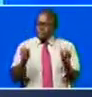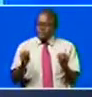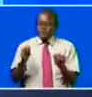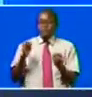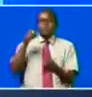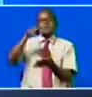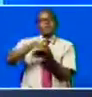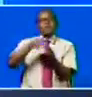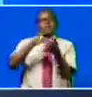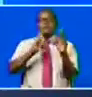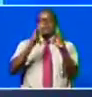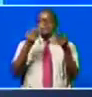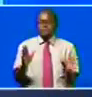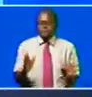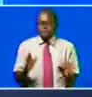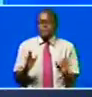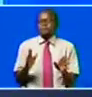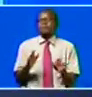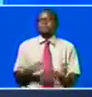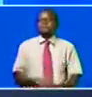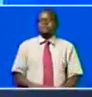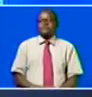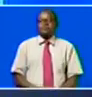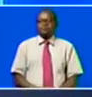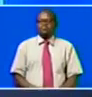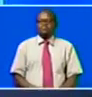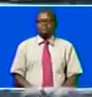have been reported. And Caroline B tells us more in the next report.